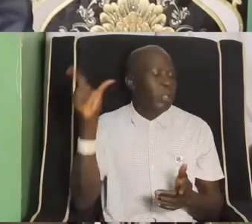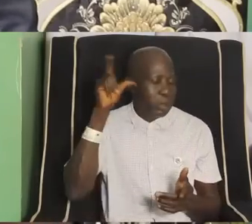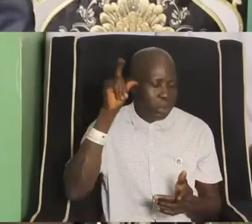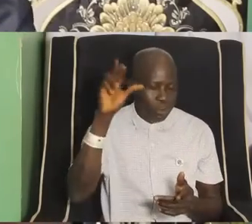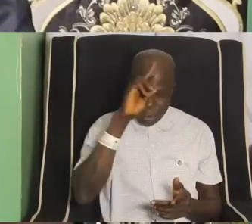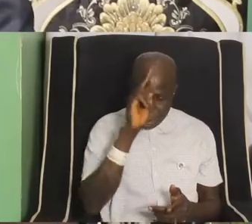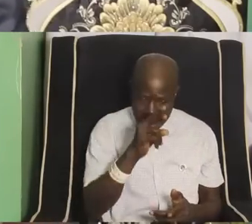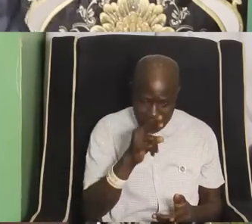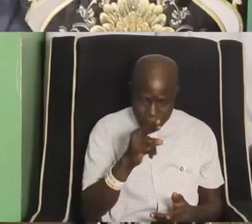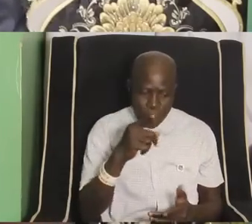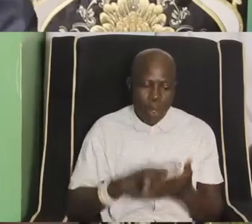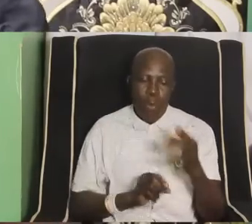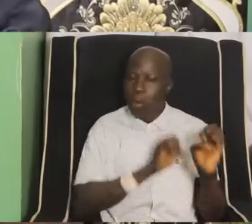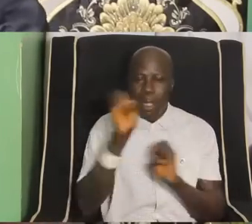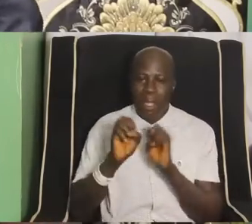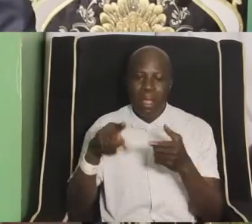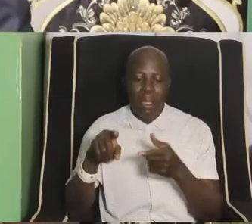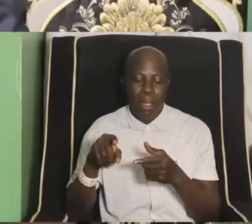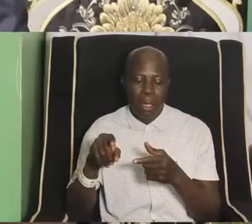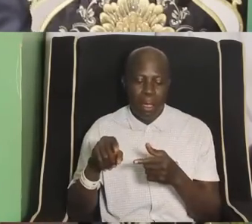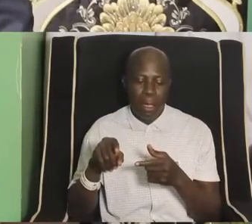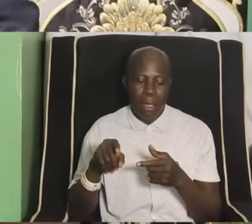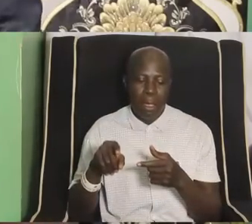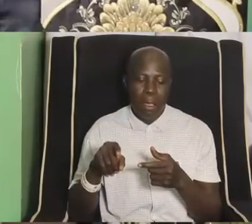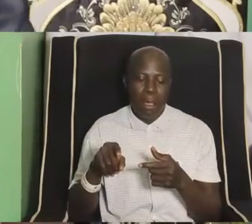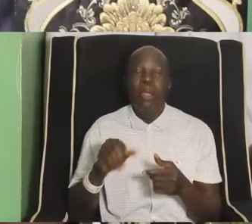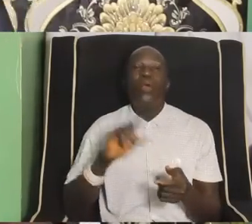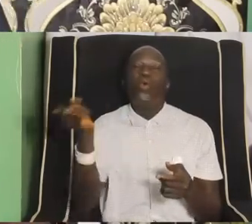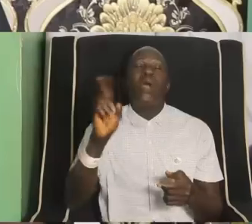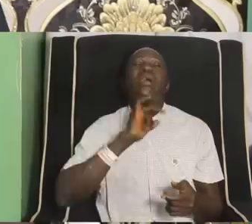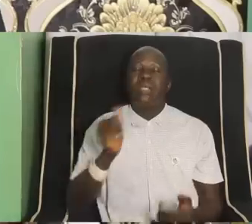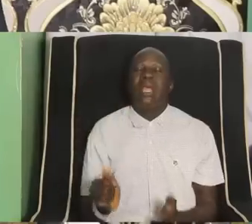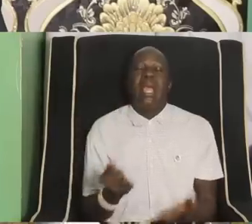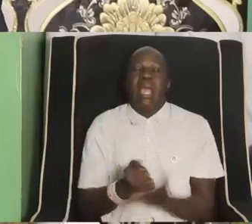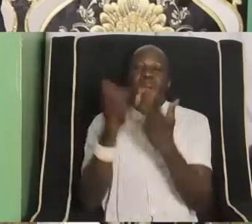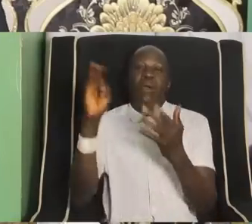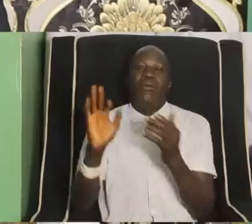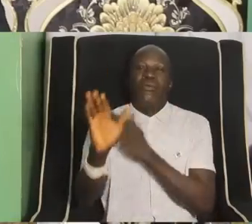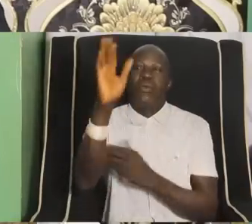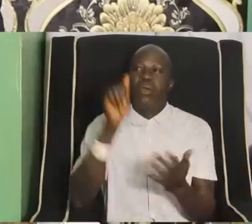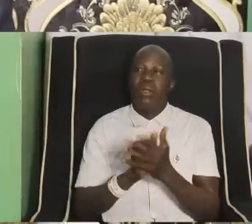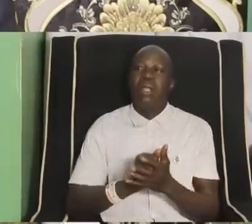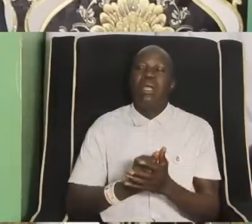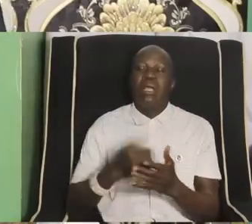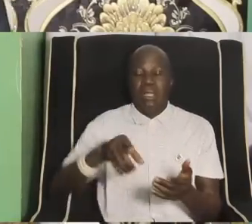to me. Help. Where the help of God is. David was a shepherd. And